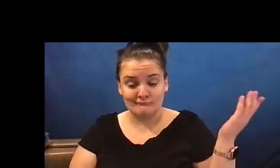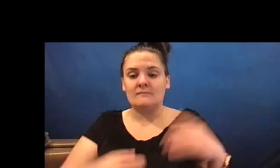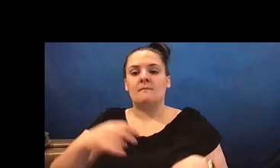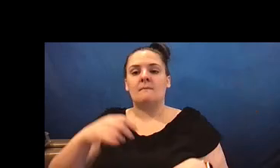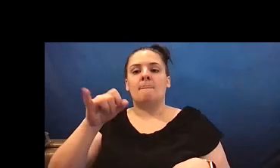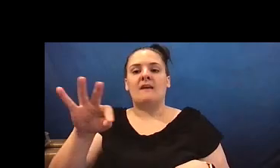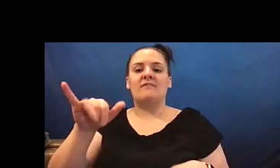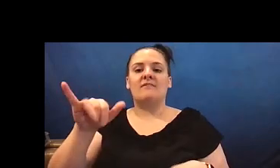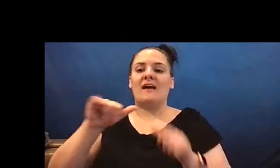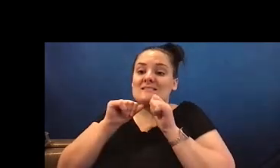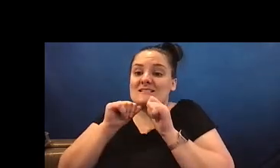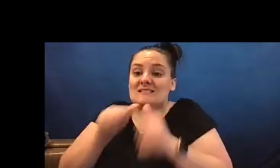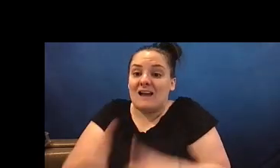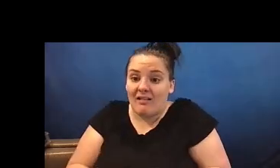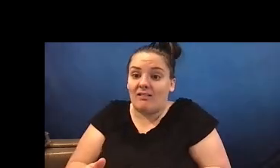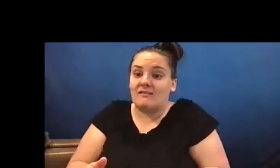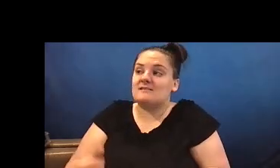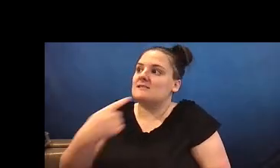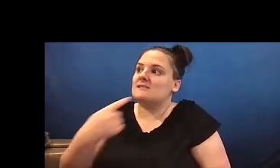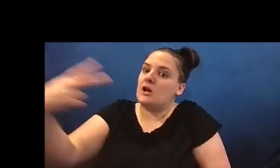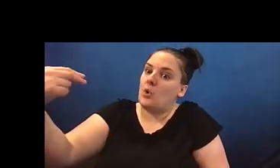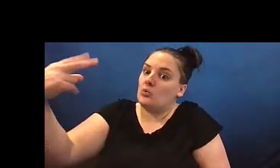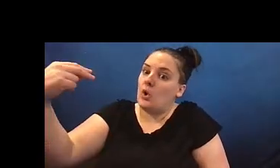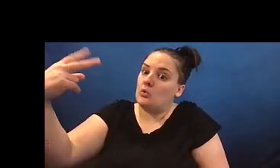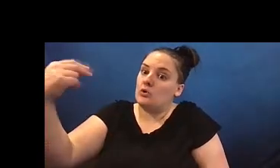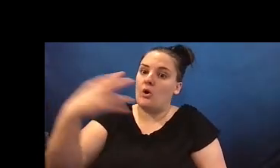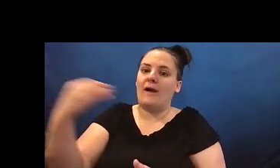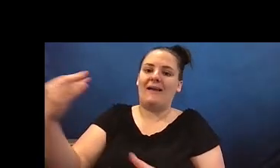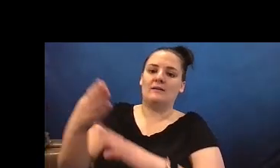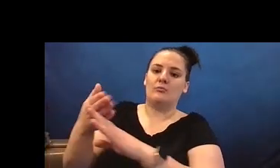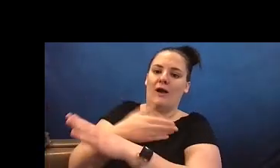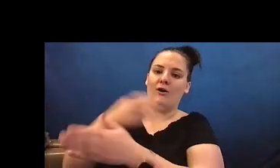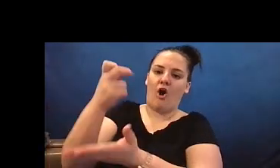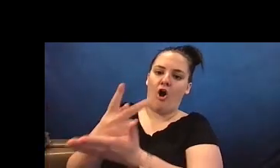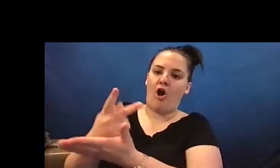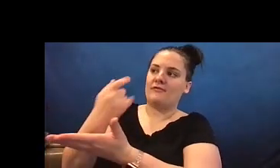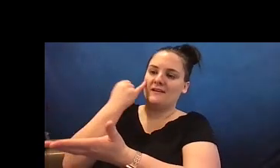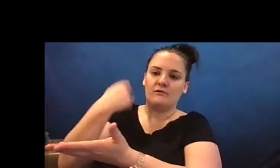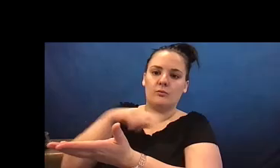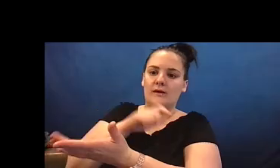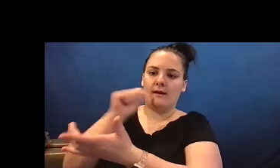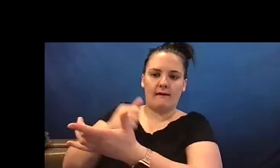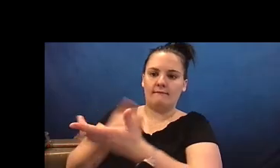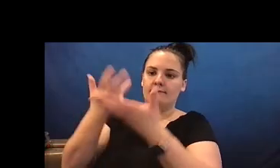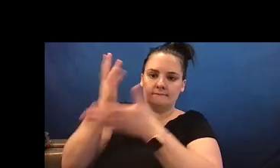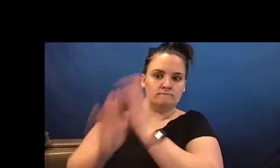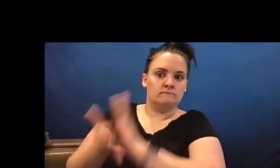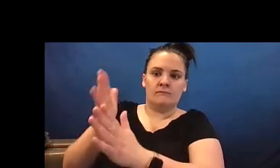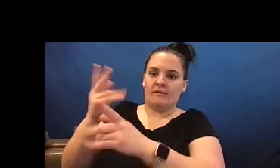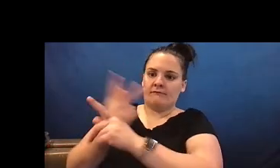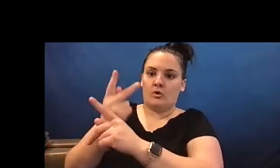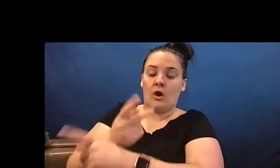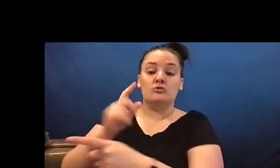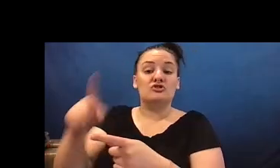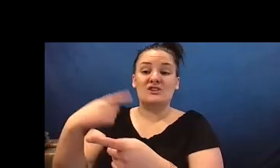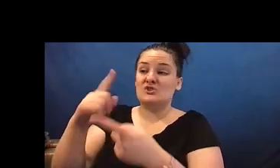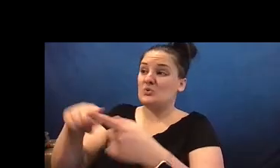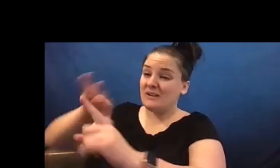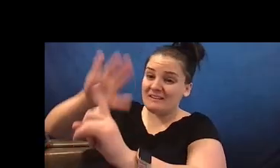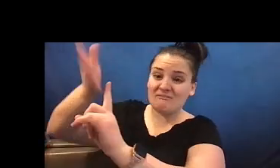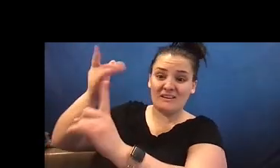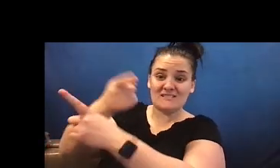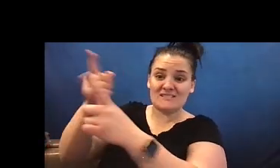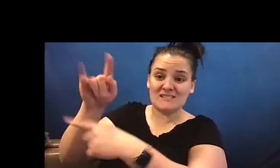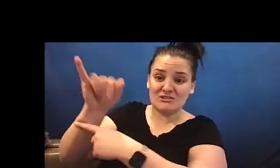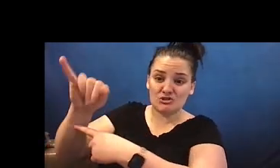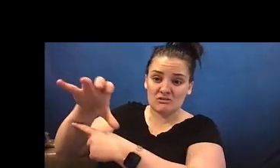that the average health system is spending 4 to 5% of their revenue just to get the payers to pay them,